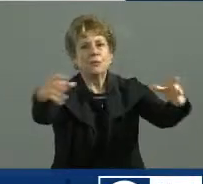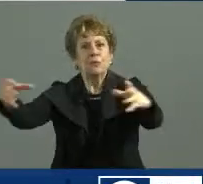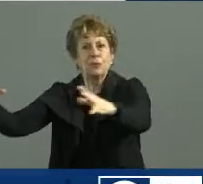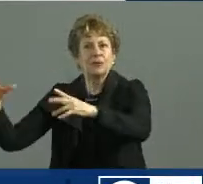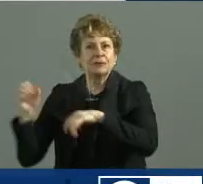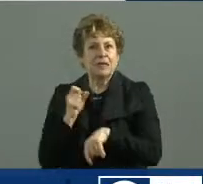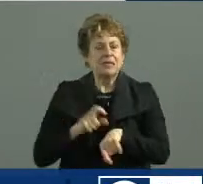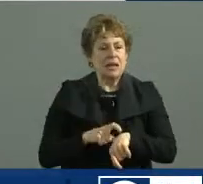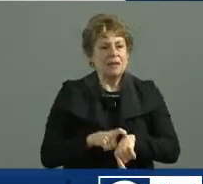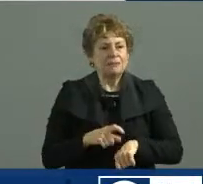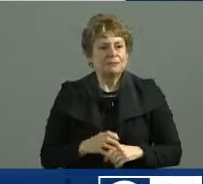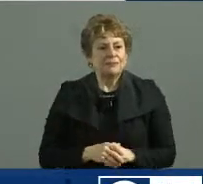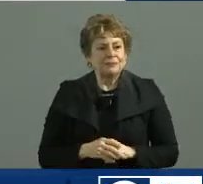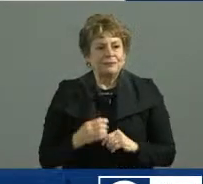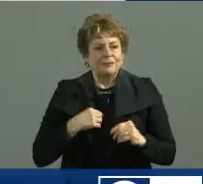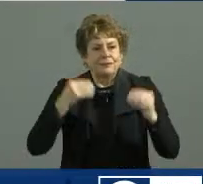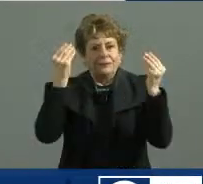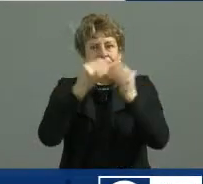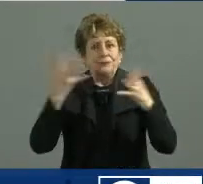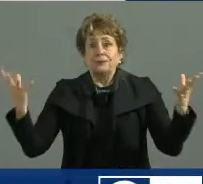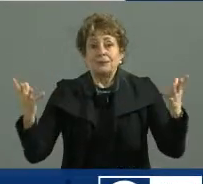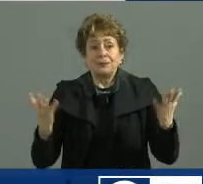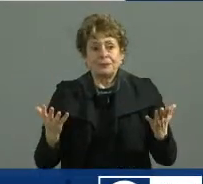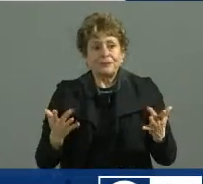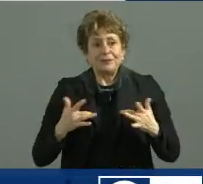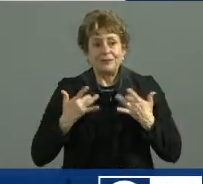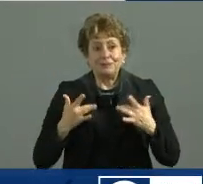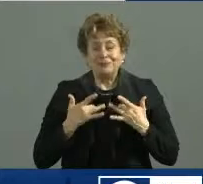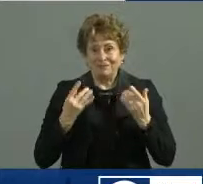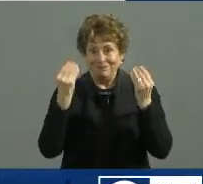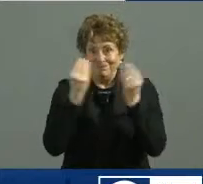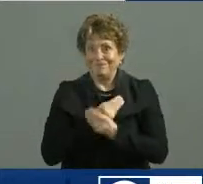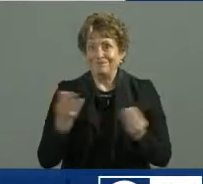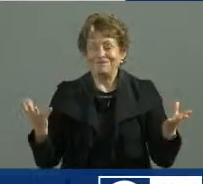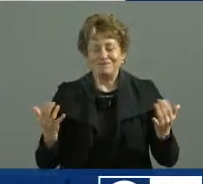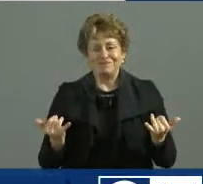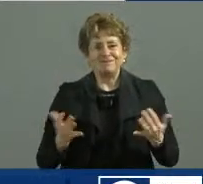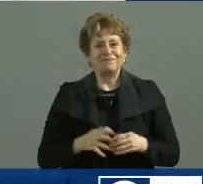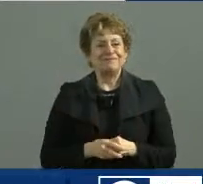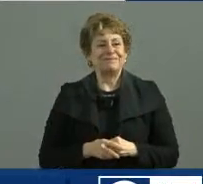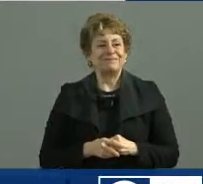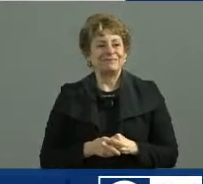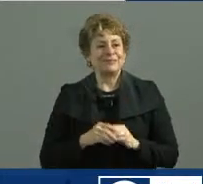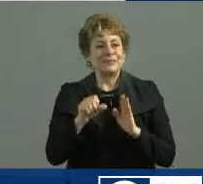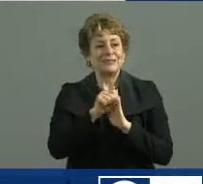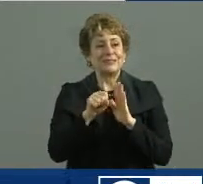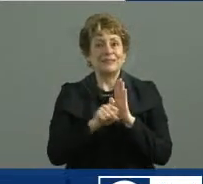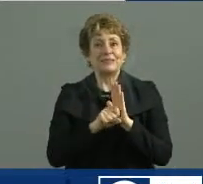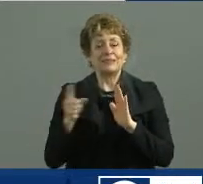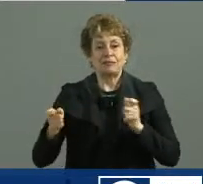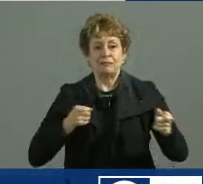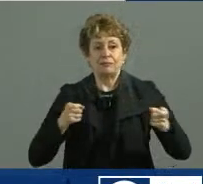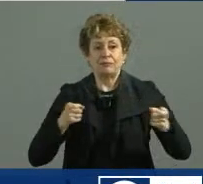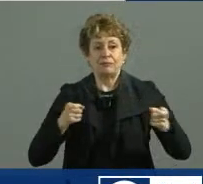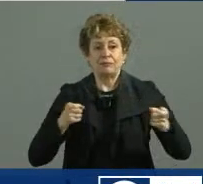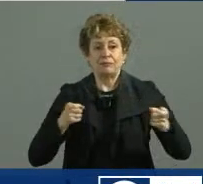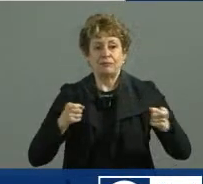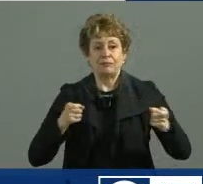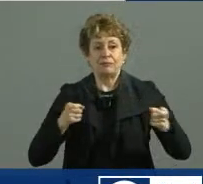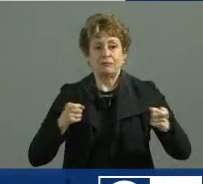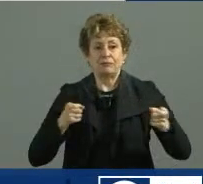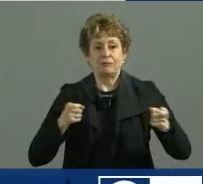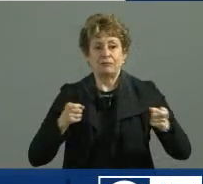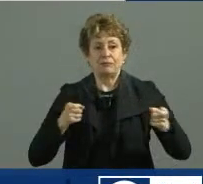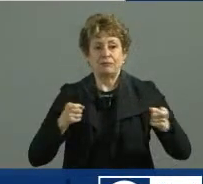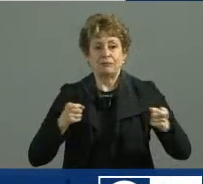We were very excited to announce that we will be initiating a state-run COVID-19 vaccination